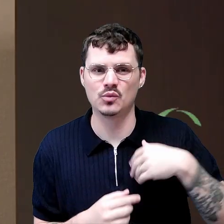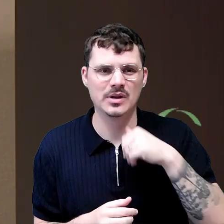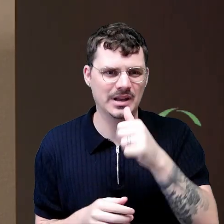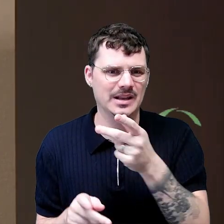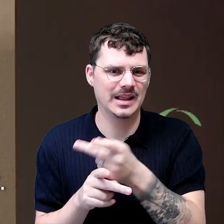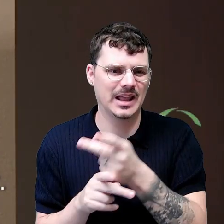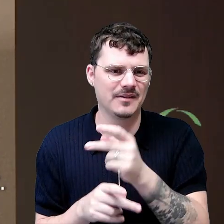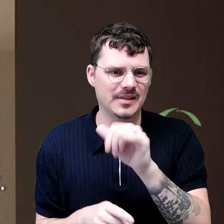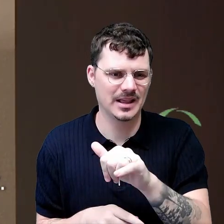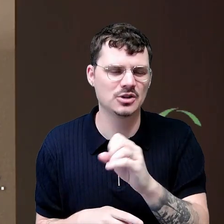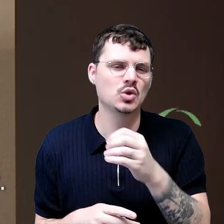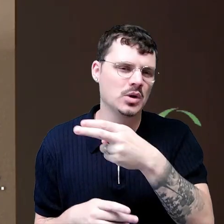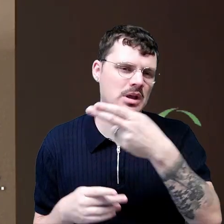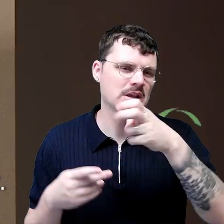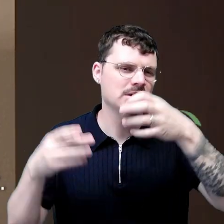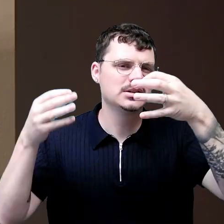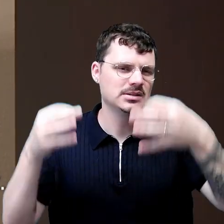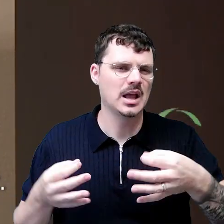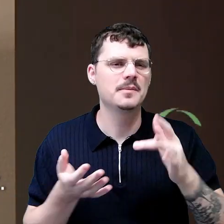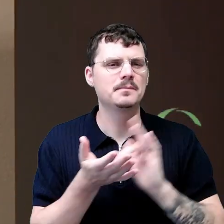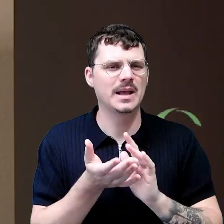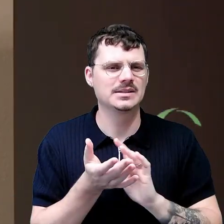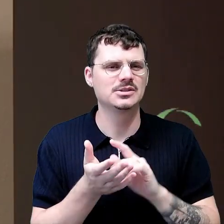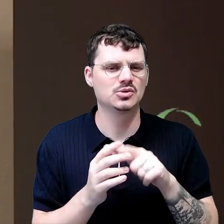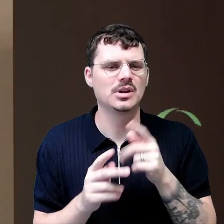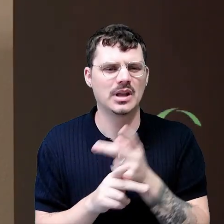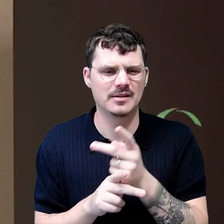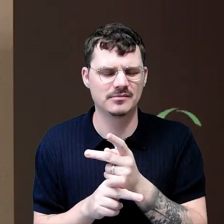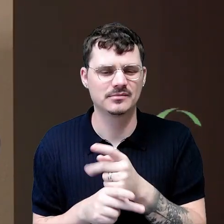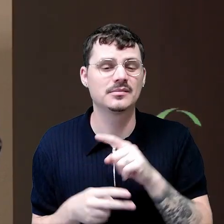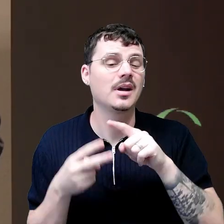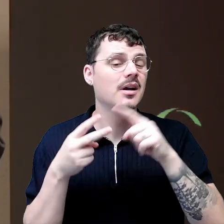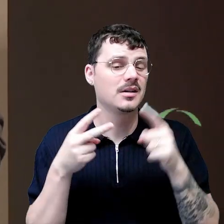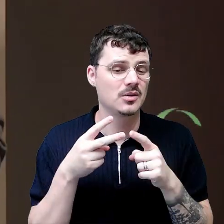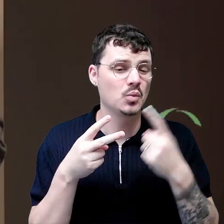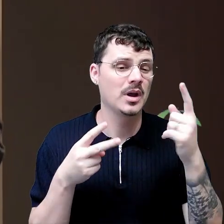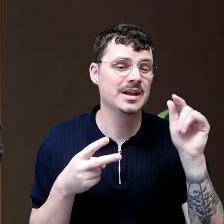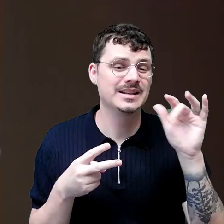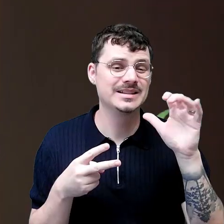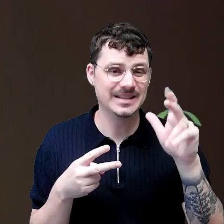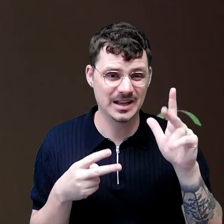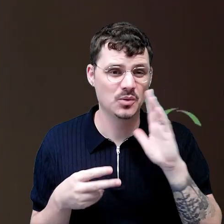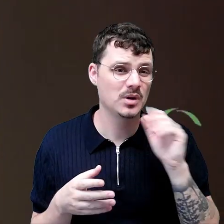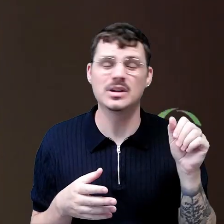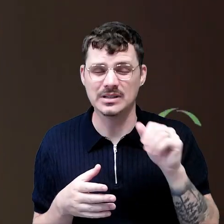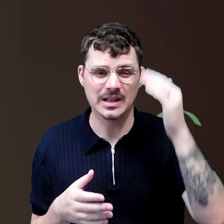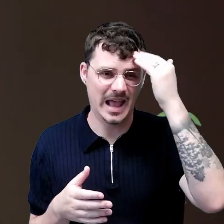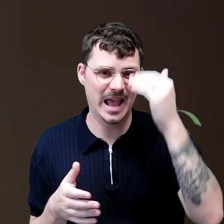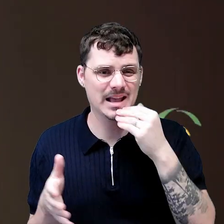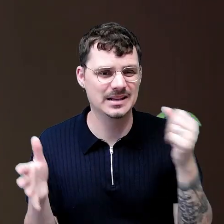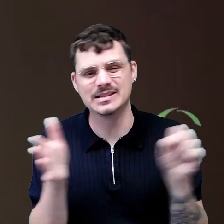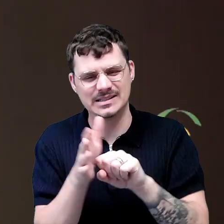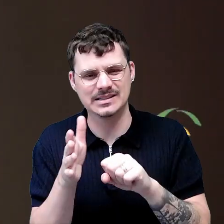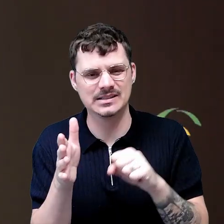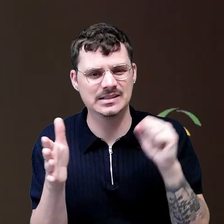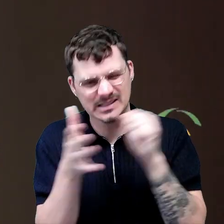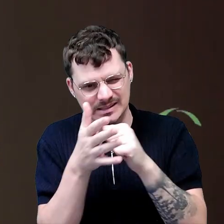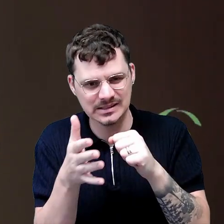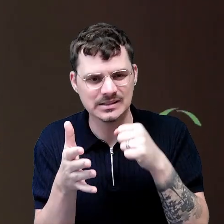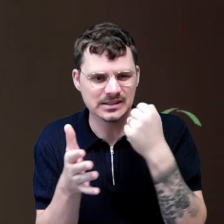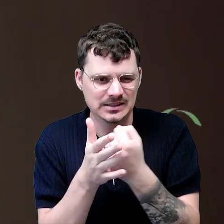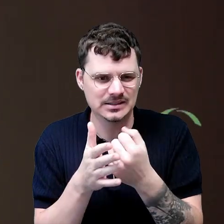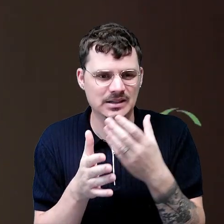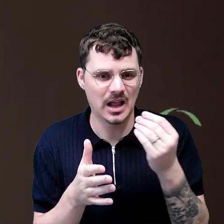about that. So he decided on some medicine for that. Another guy had a tic that involved smashing his skull into things, and he'd